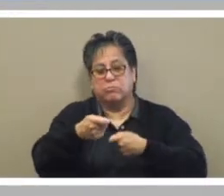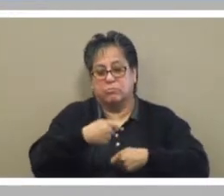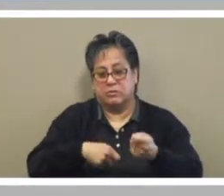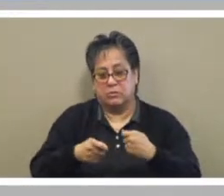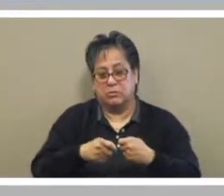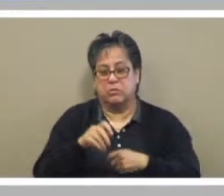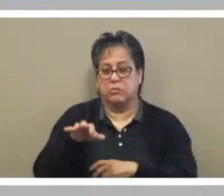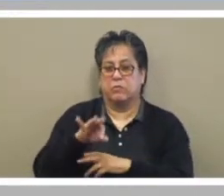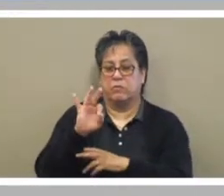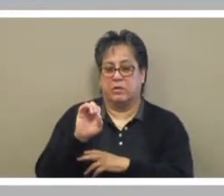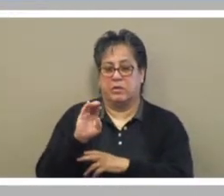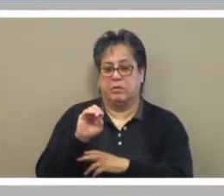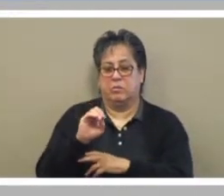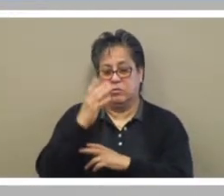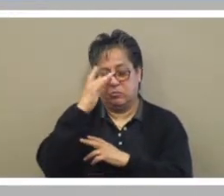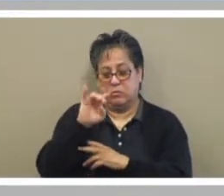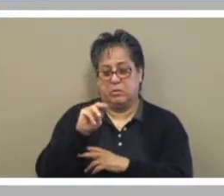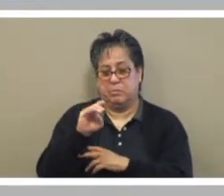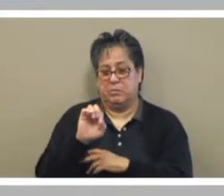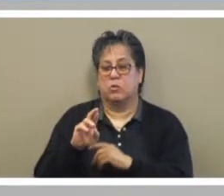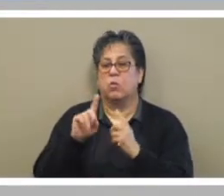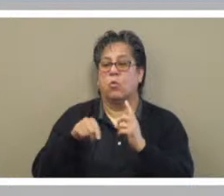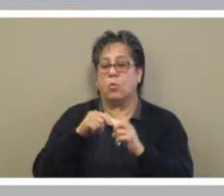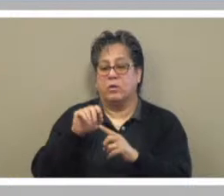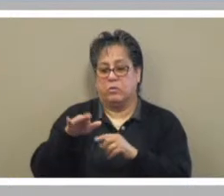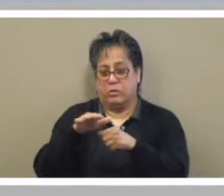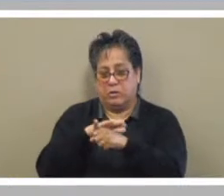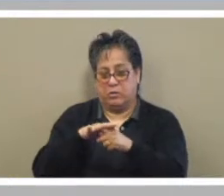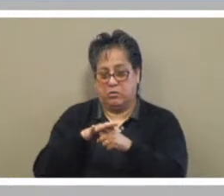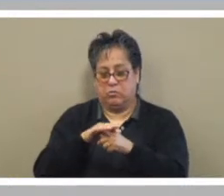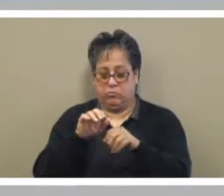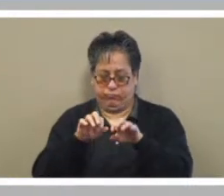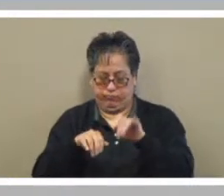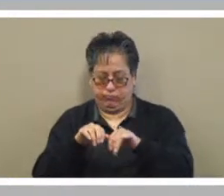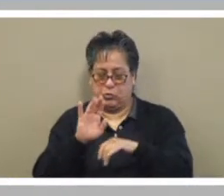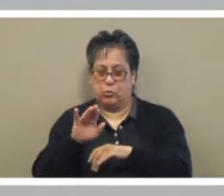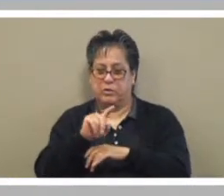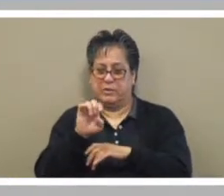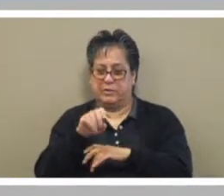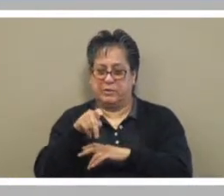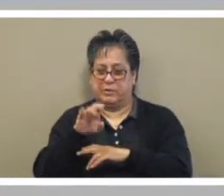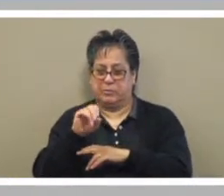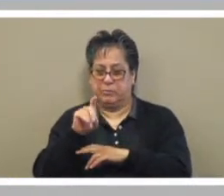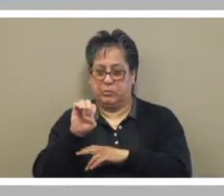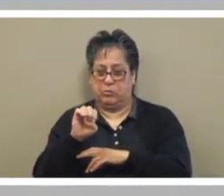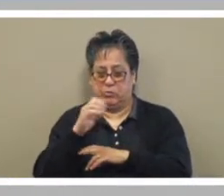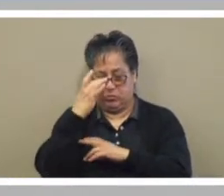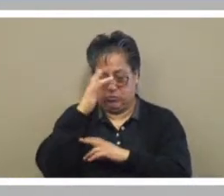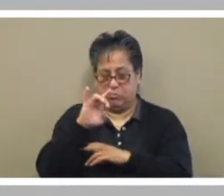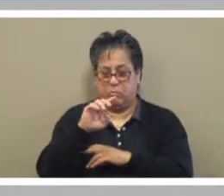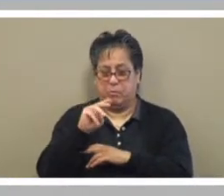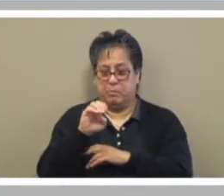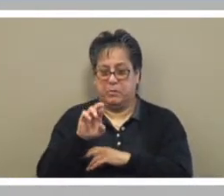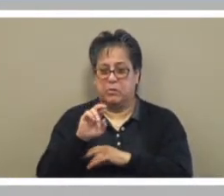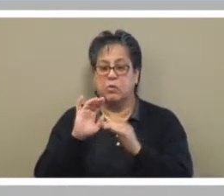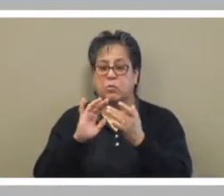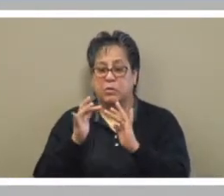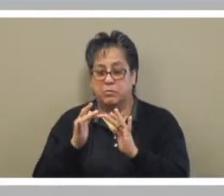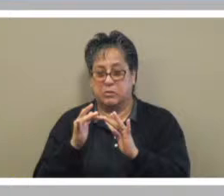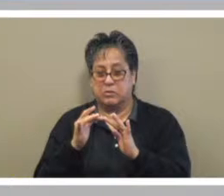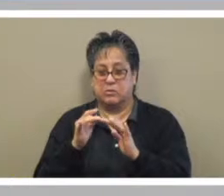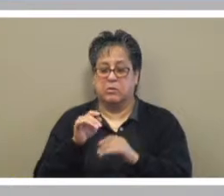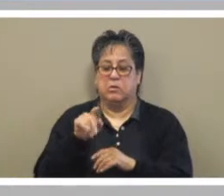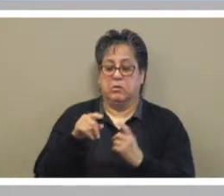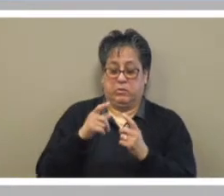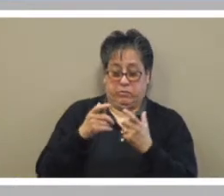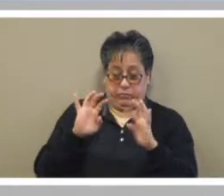find out when smart meters are coming to your area by entering your zip code on the EPE Smart Meter website. Once you have your new